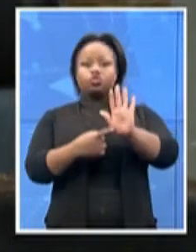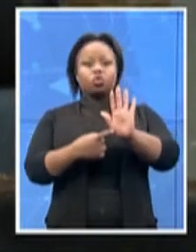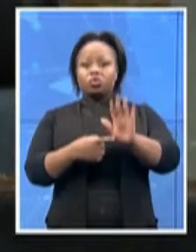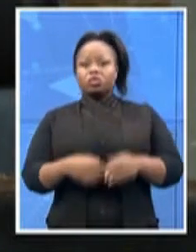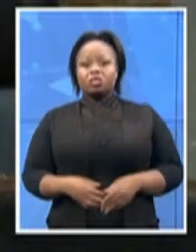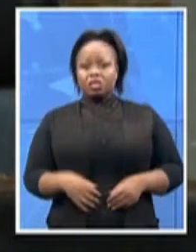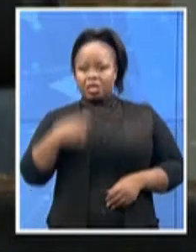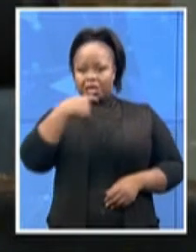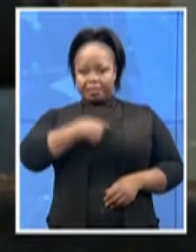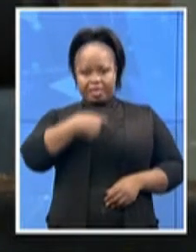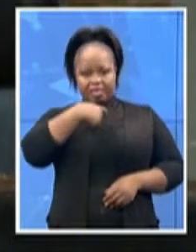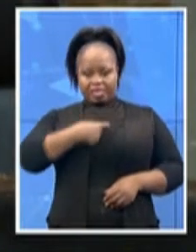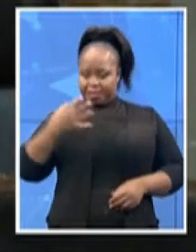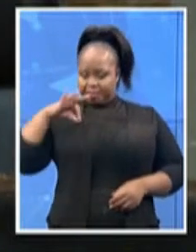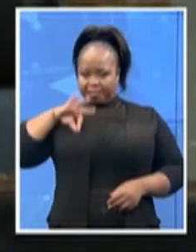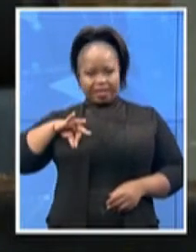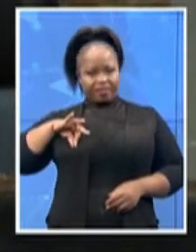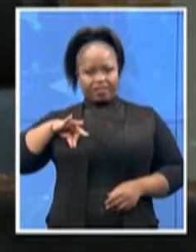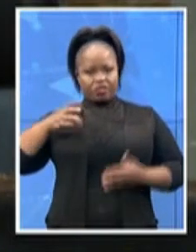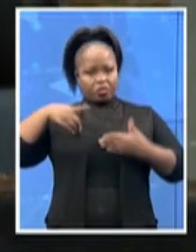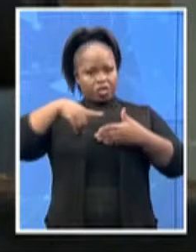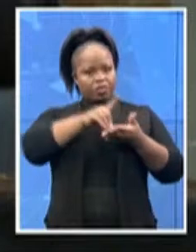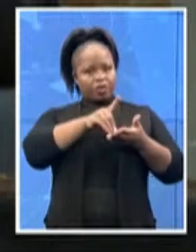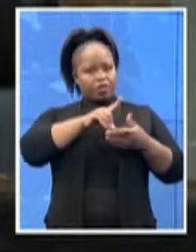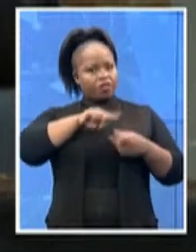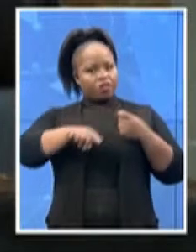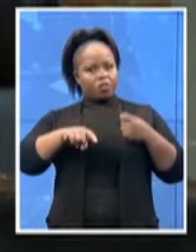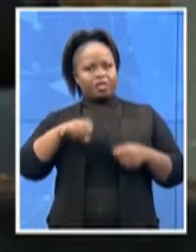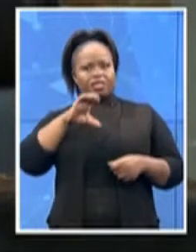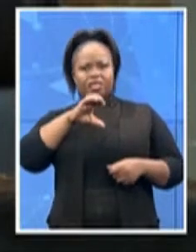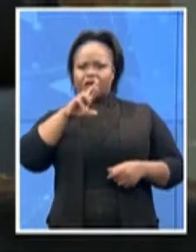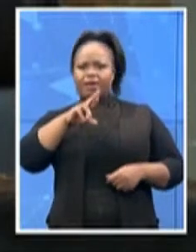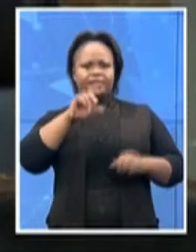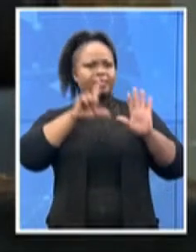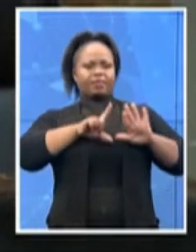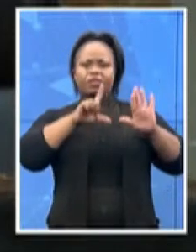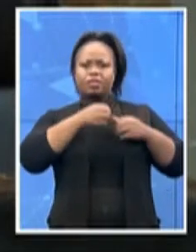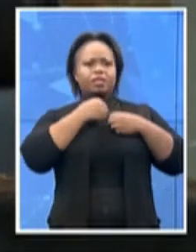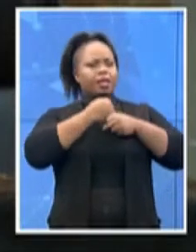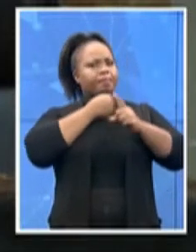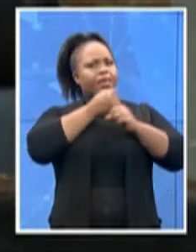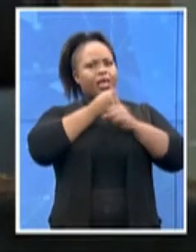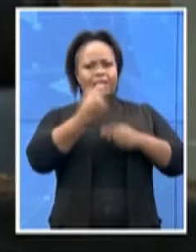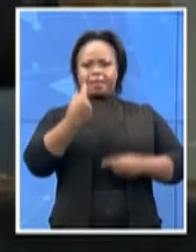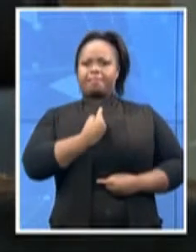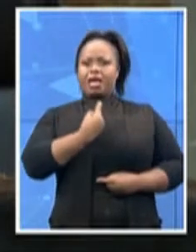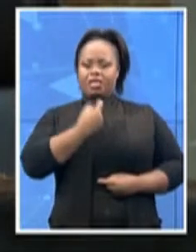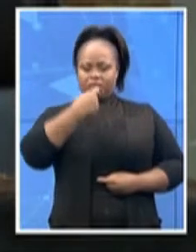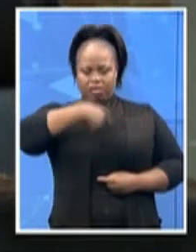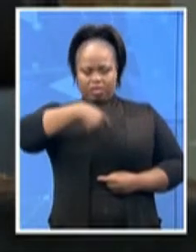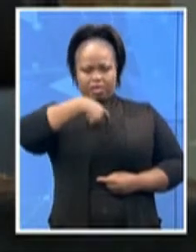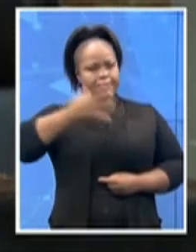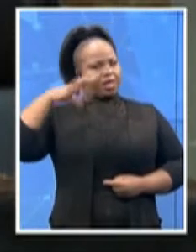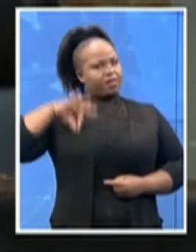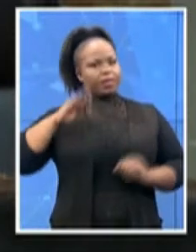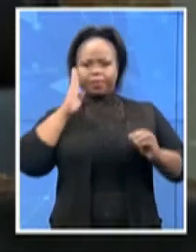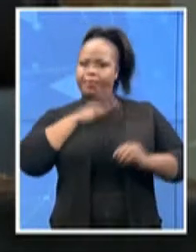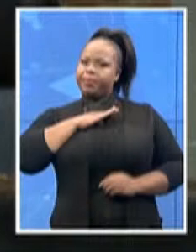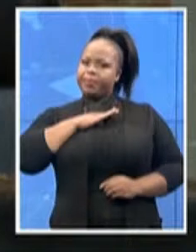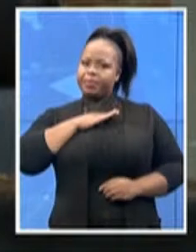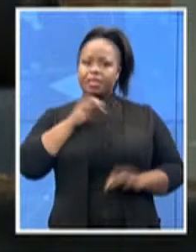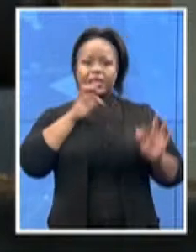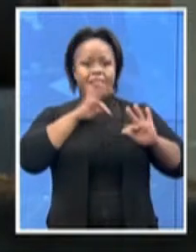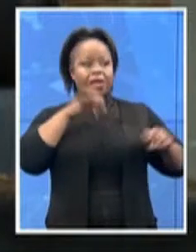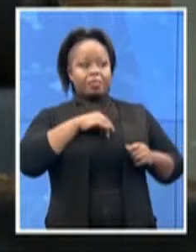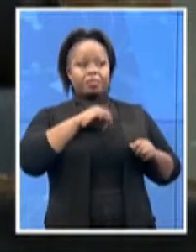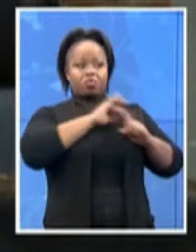donations made to the CR17 campaign. The Public Protector may have not believed it, but she did not reject